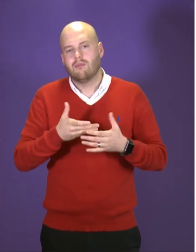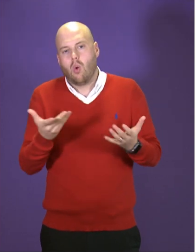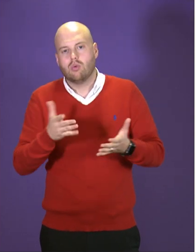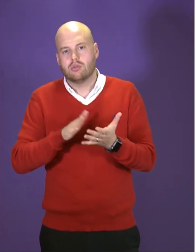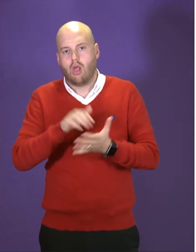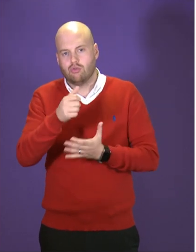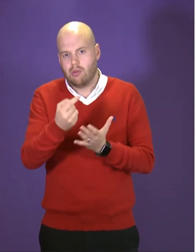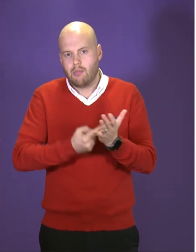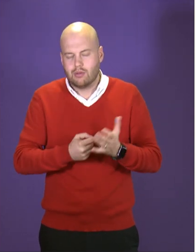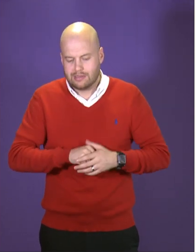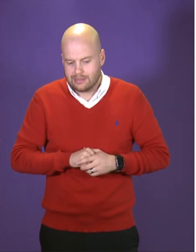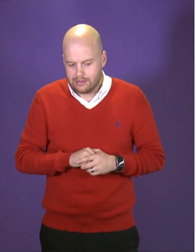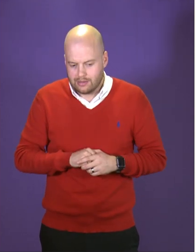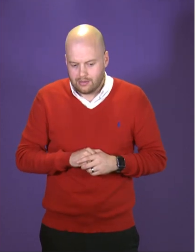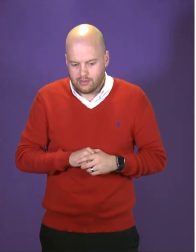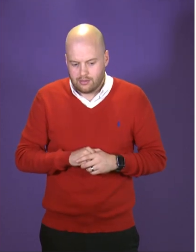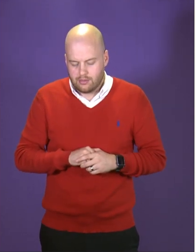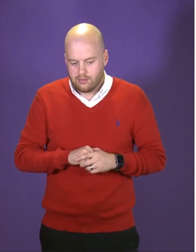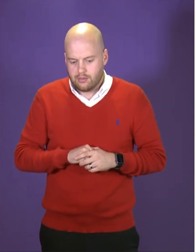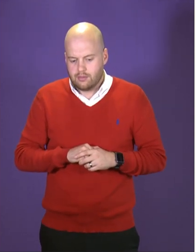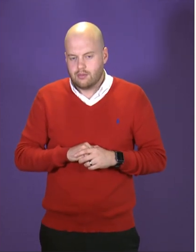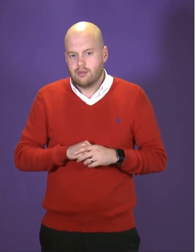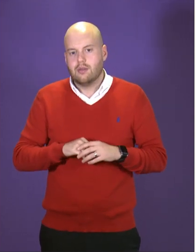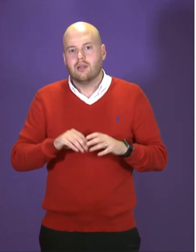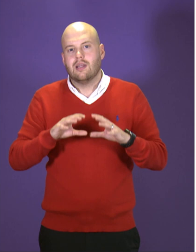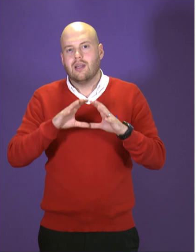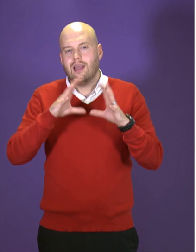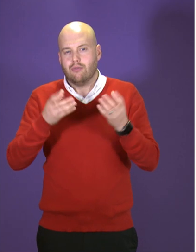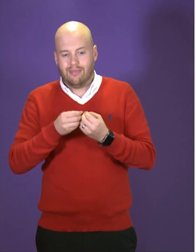is connected to the people, of course.